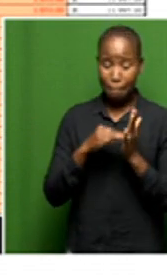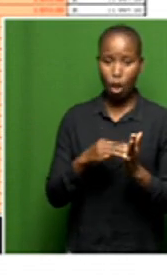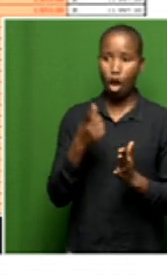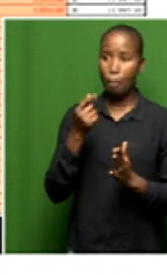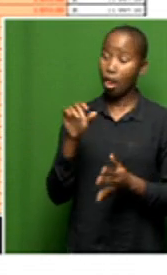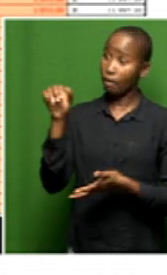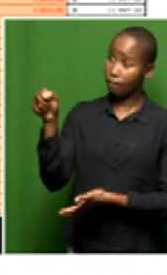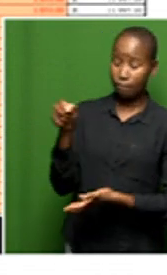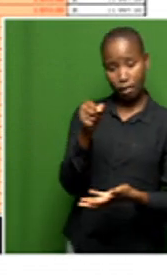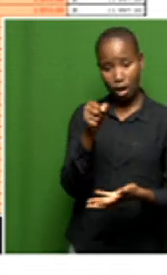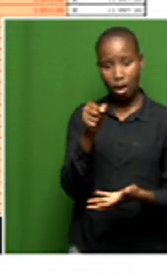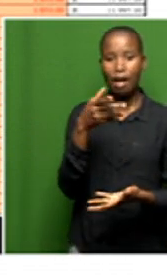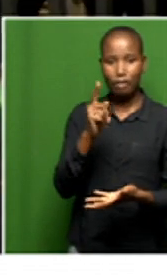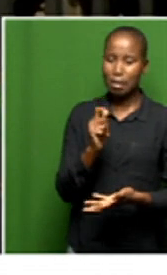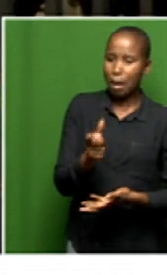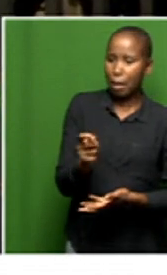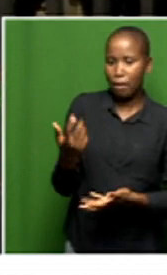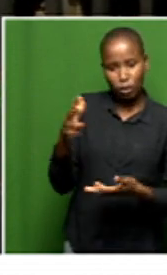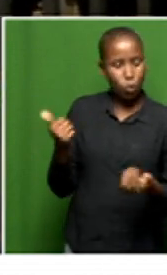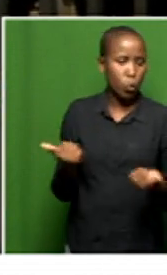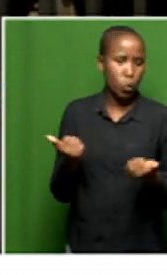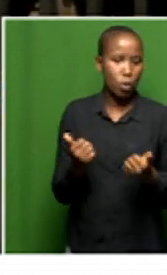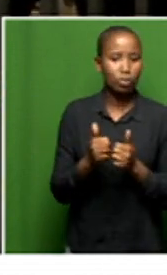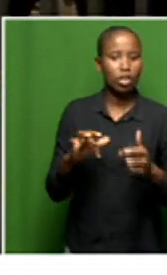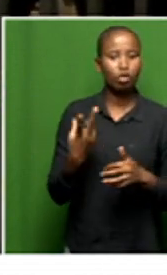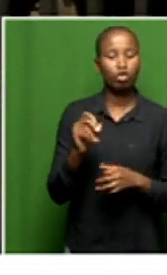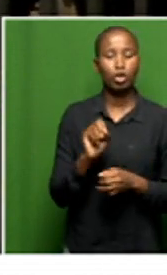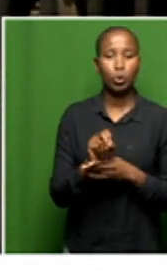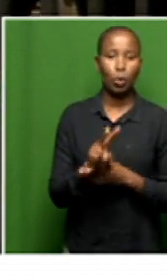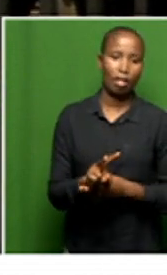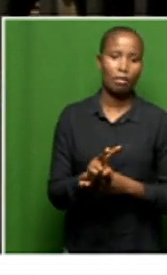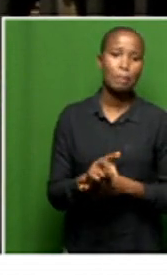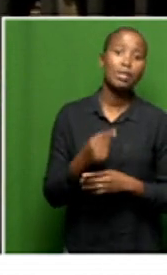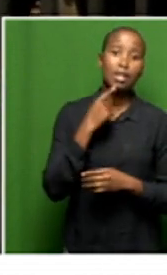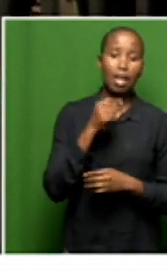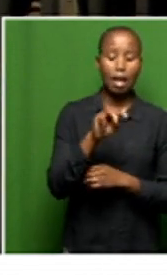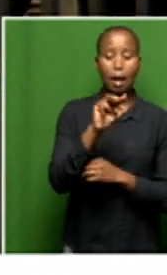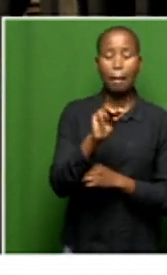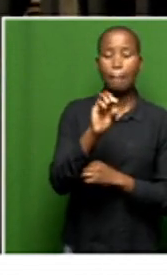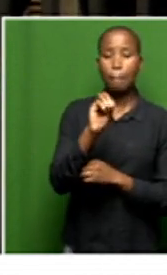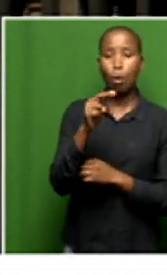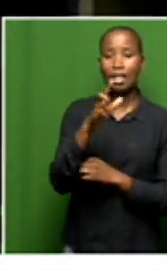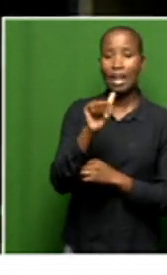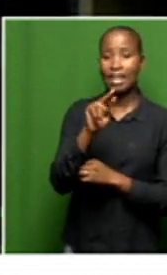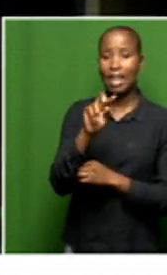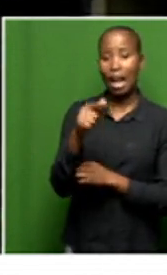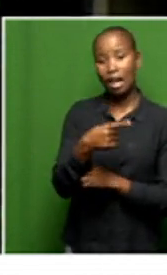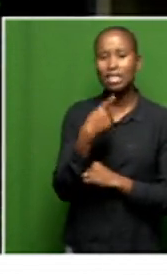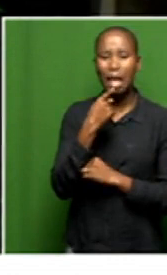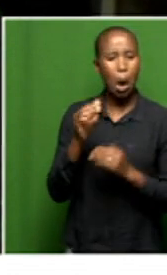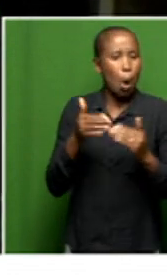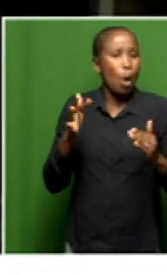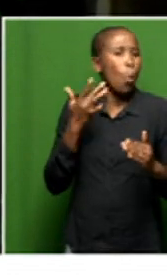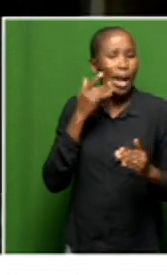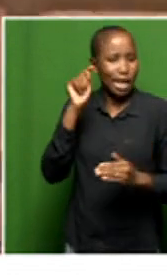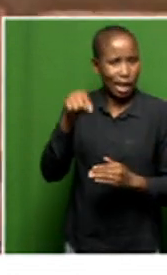pay salaries since its completion in 2012. Following multiple inquiries from Mohlakeng community about the opening of the facility, the